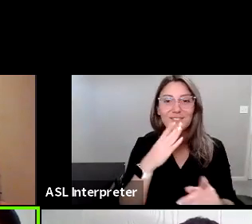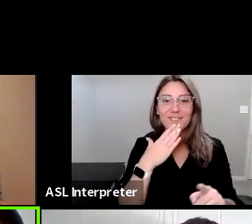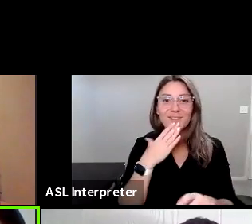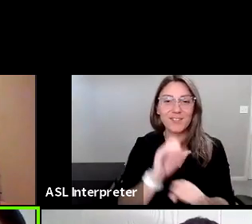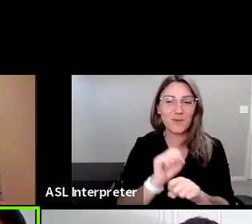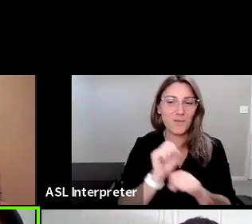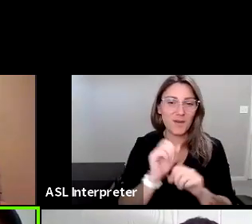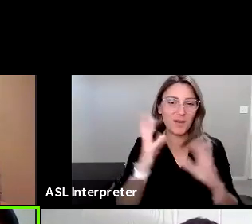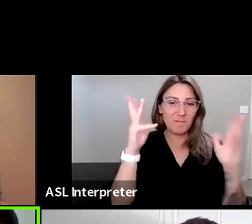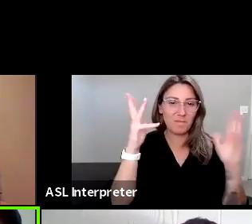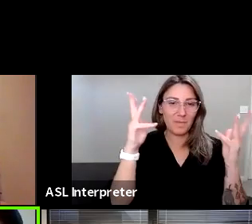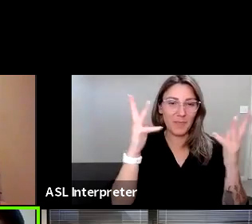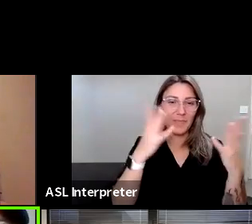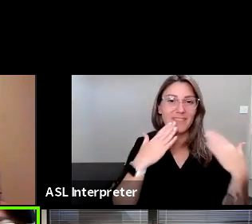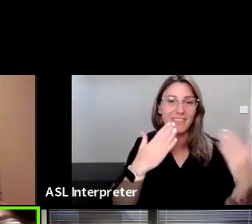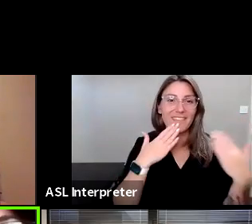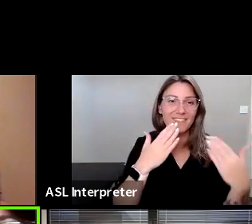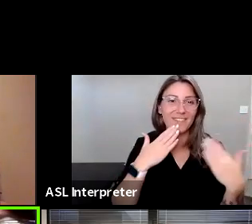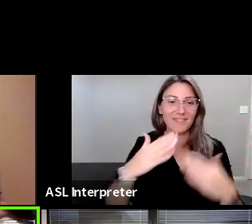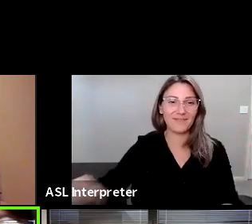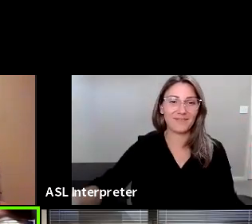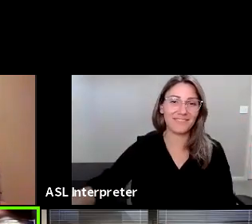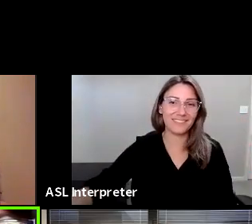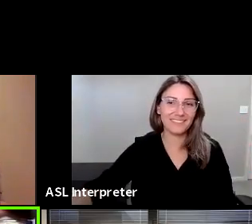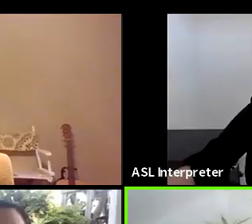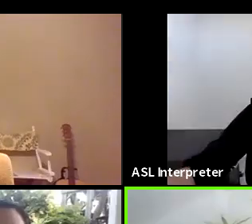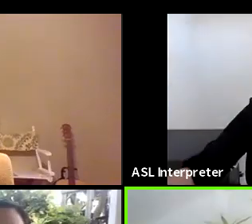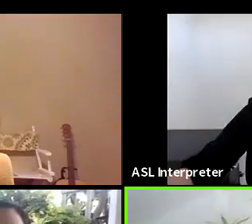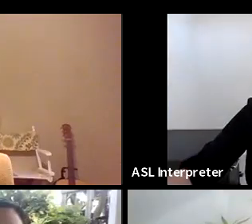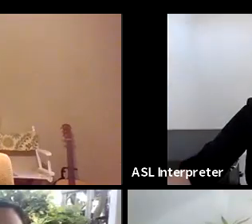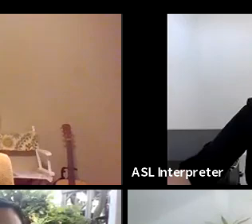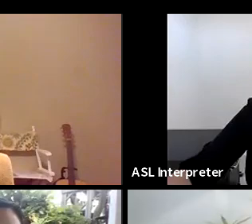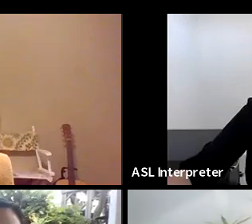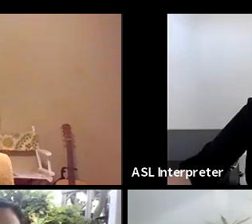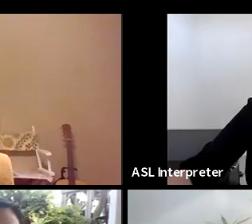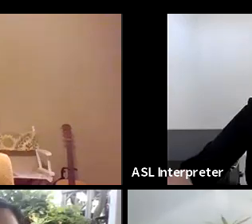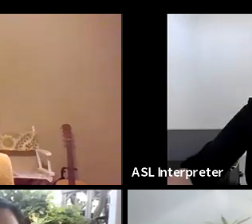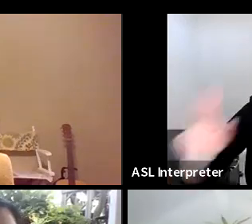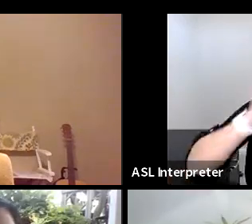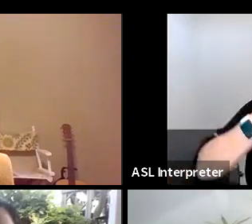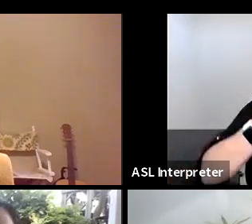Thank you, Carlos. wonderful job. Take care. Have a good rest of your day.